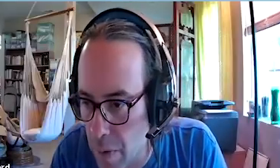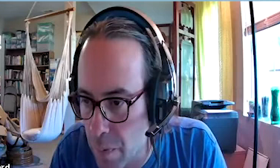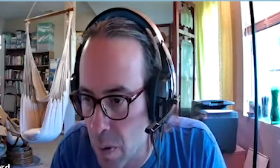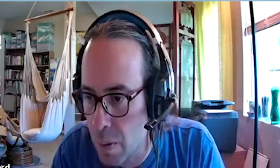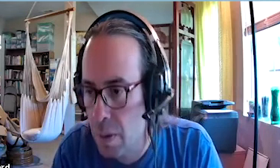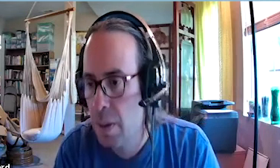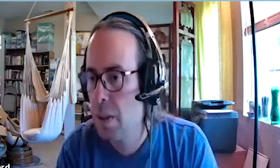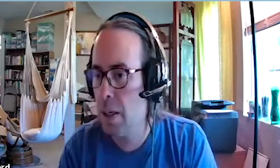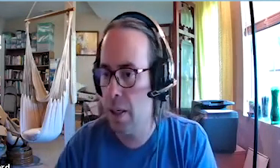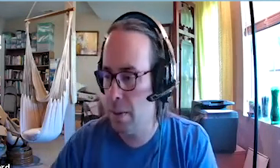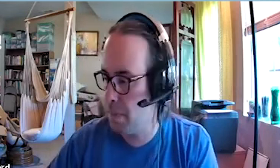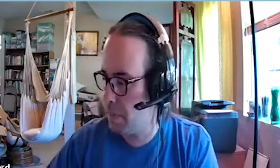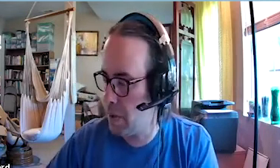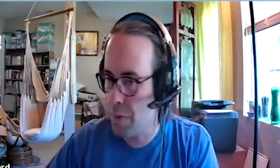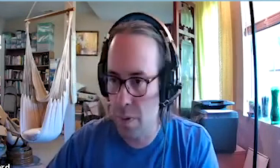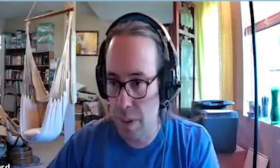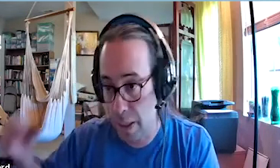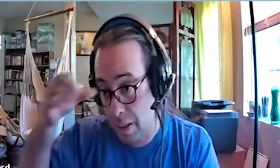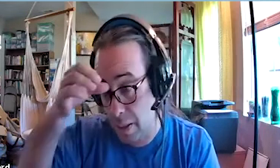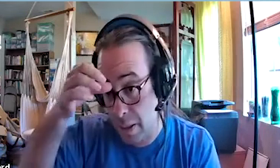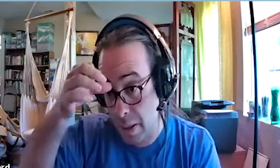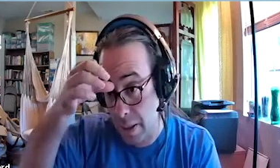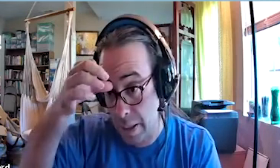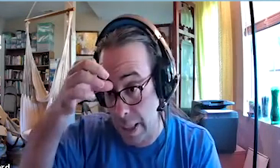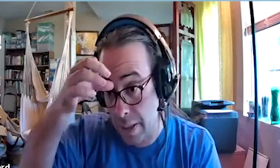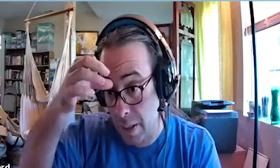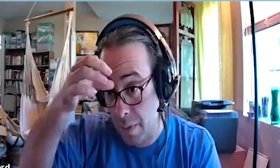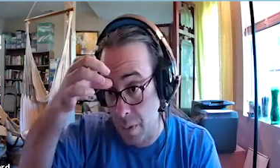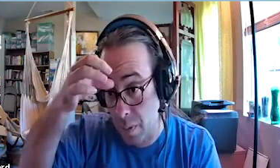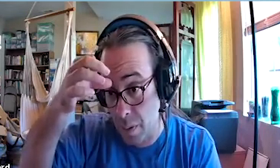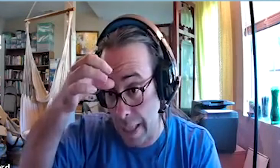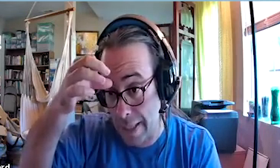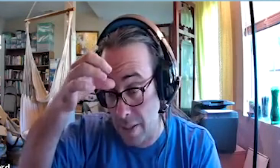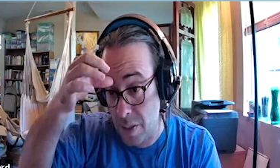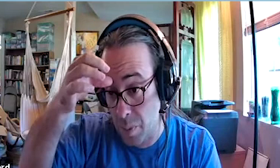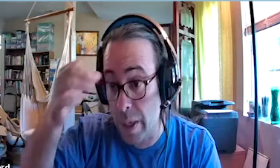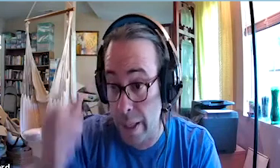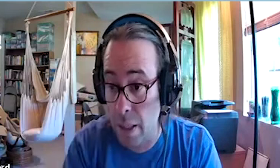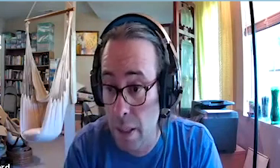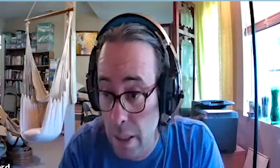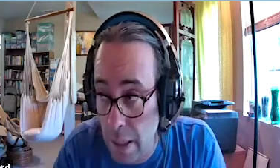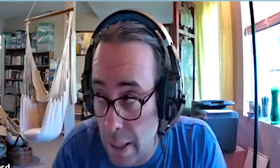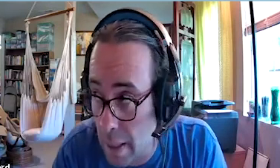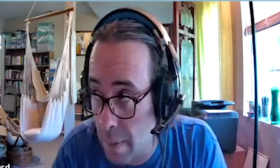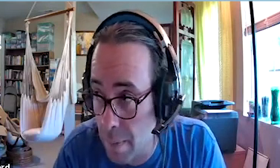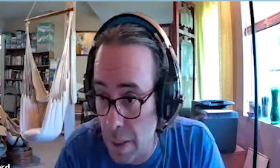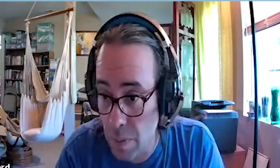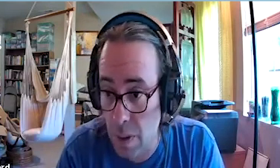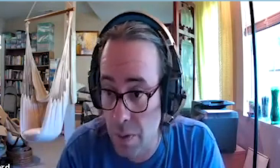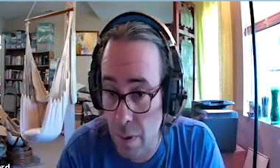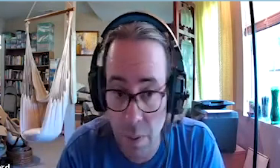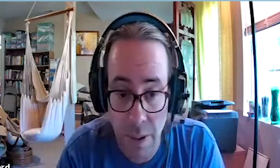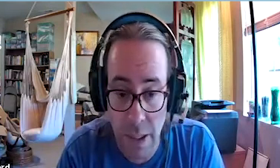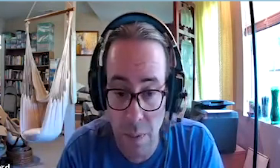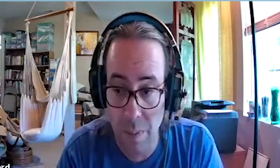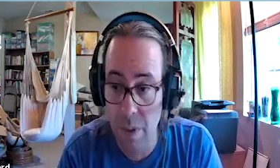how to prepare for interviews and to get to an interview last spring. That was